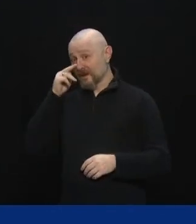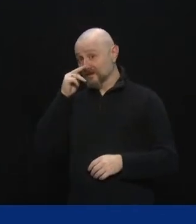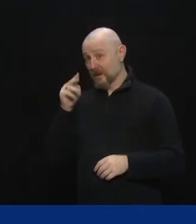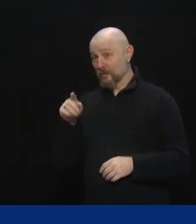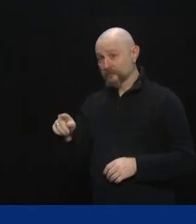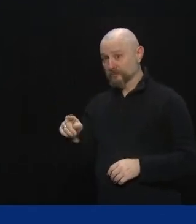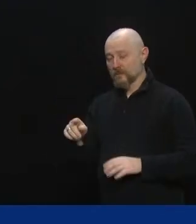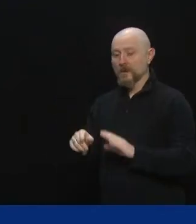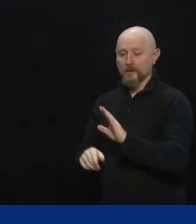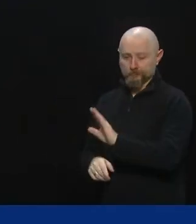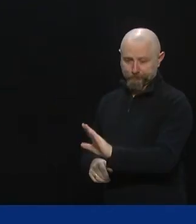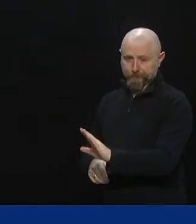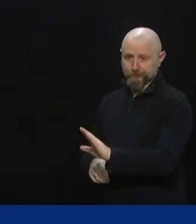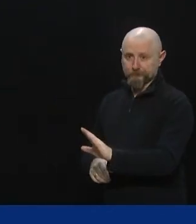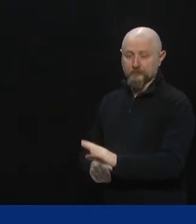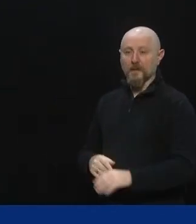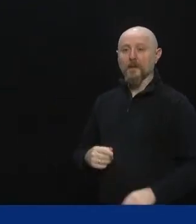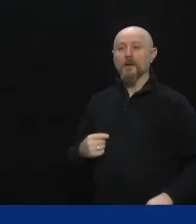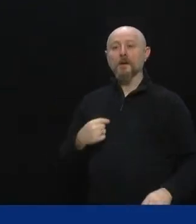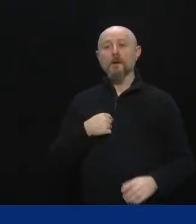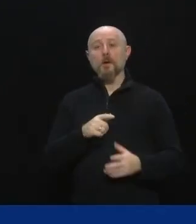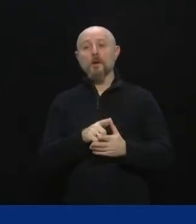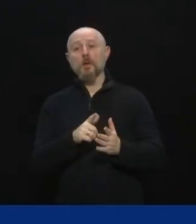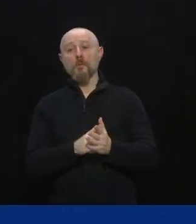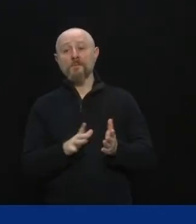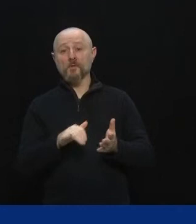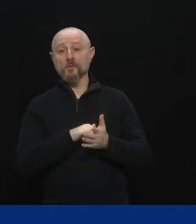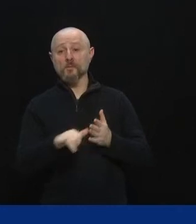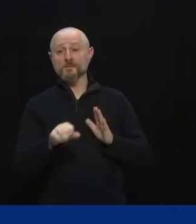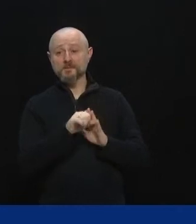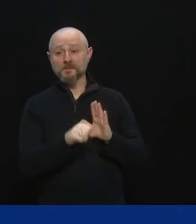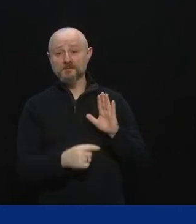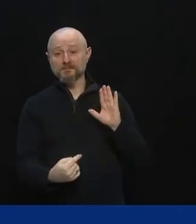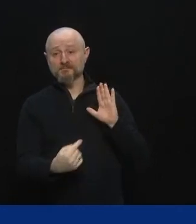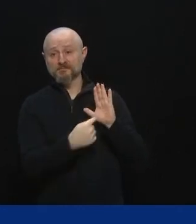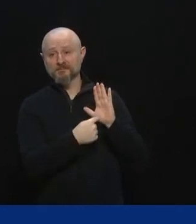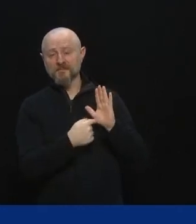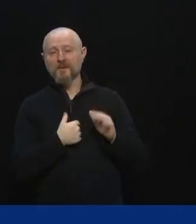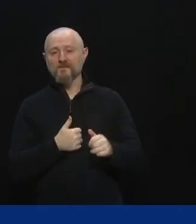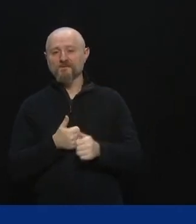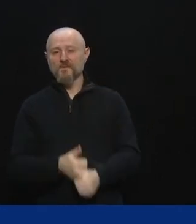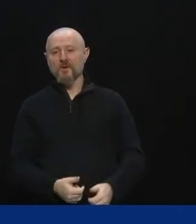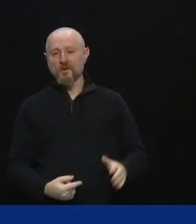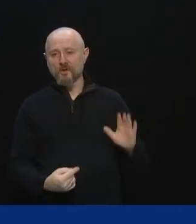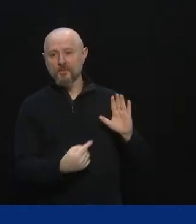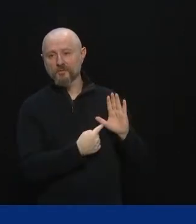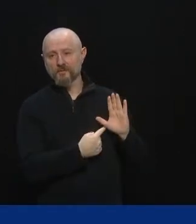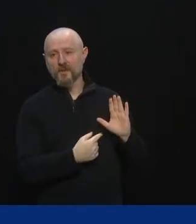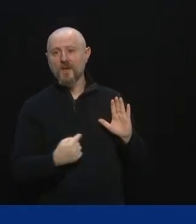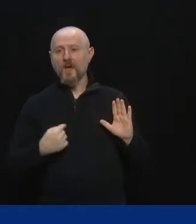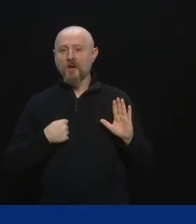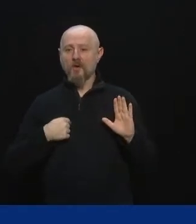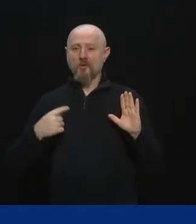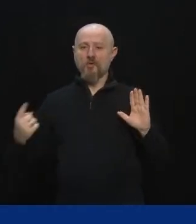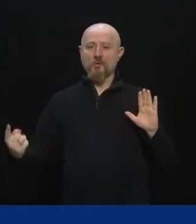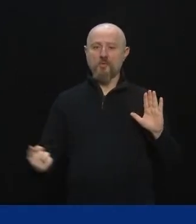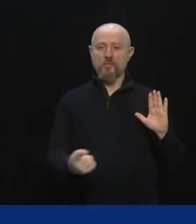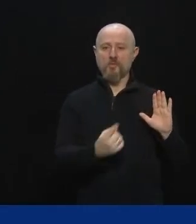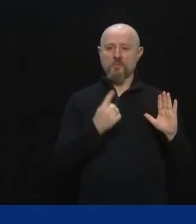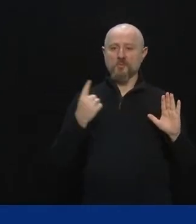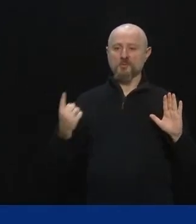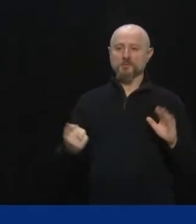I have the law of the state of New York behind me, and I will always exercise my